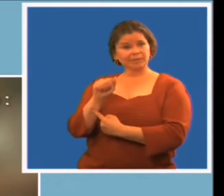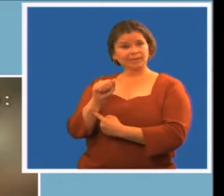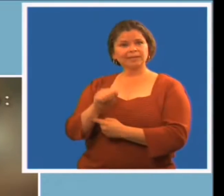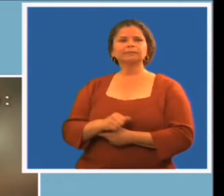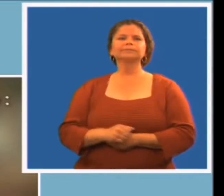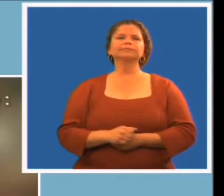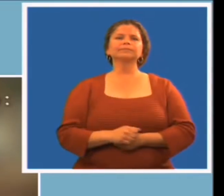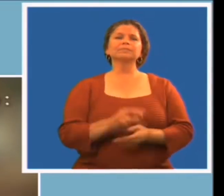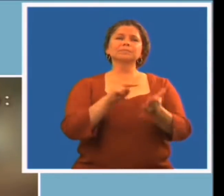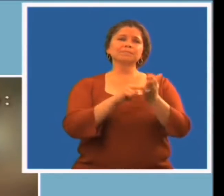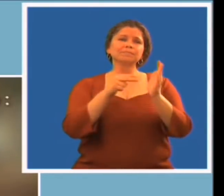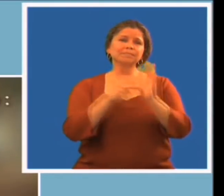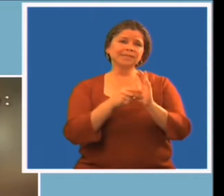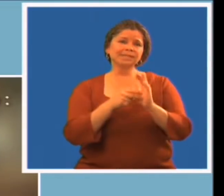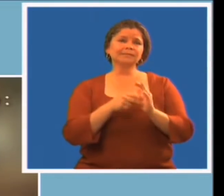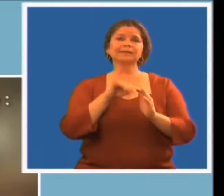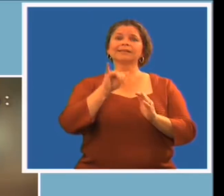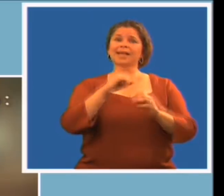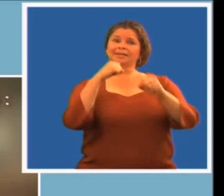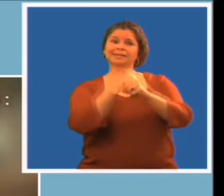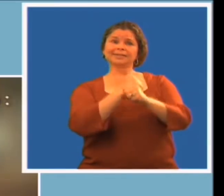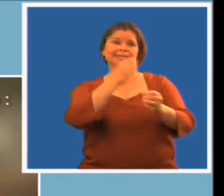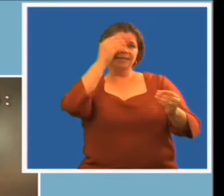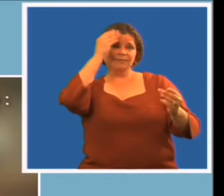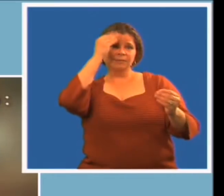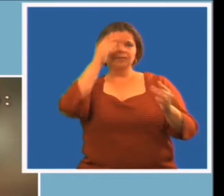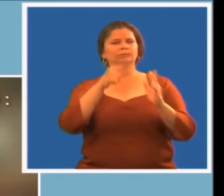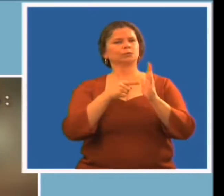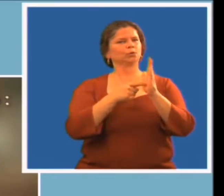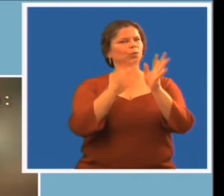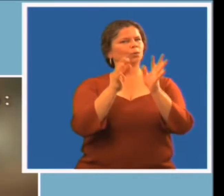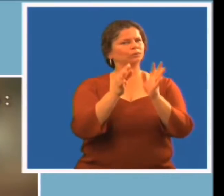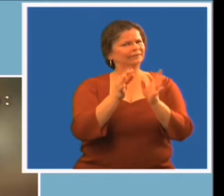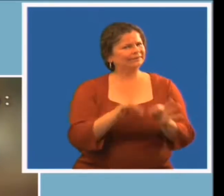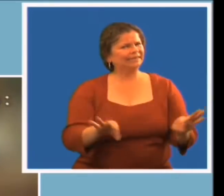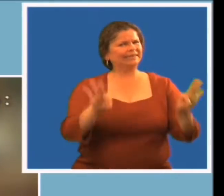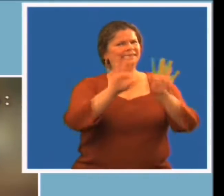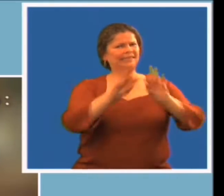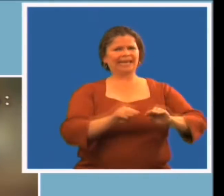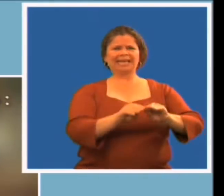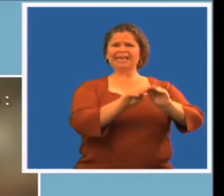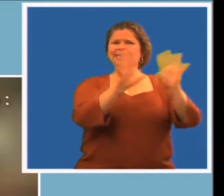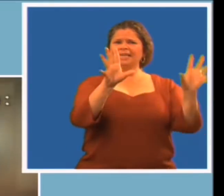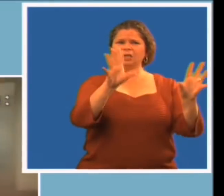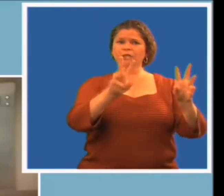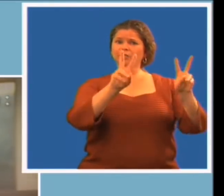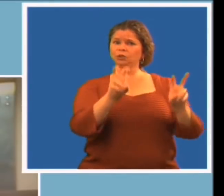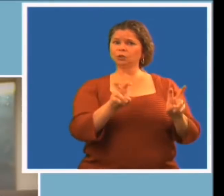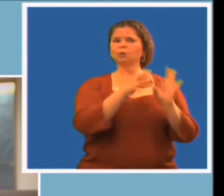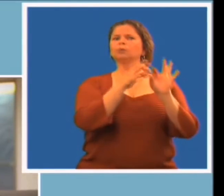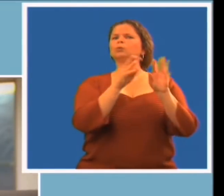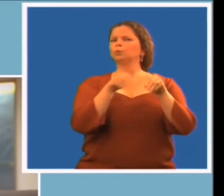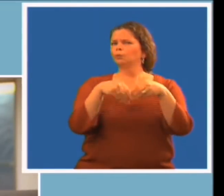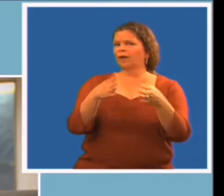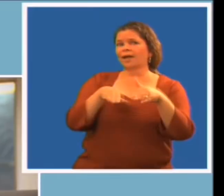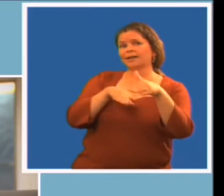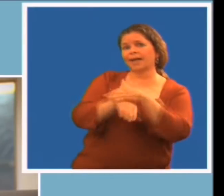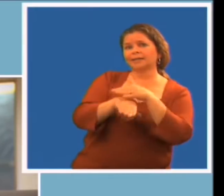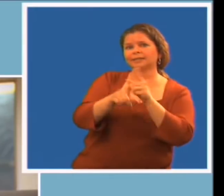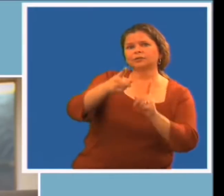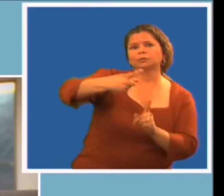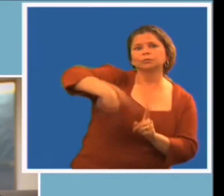clear that serving people with a disability is an important issue for our entire society. Take a